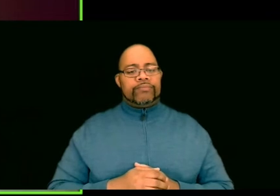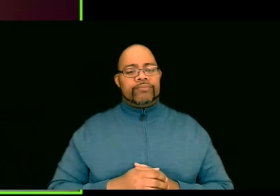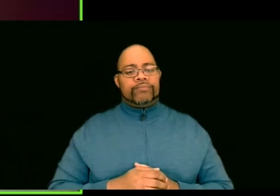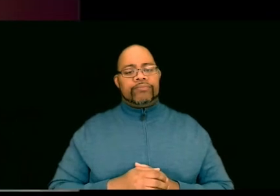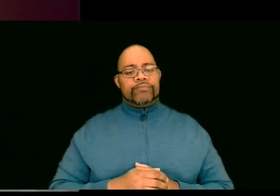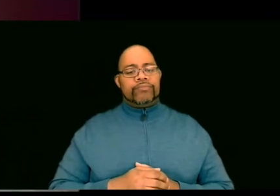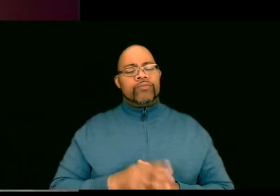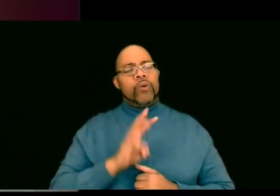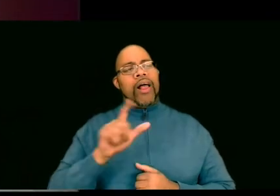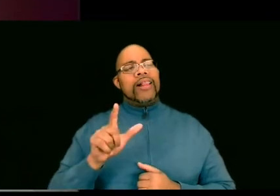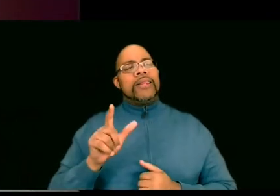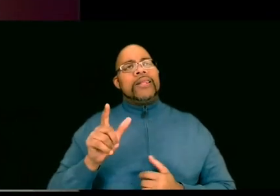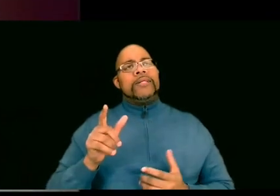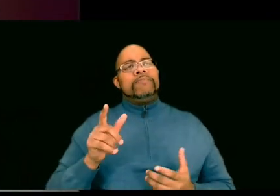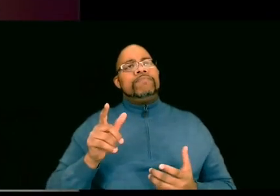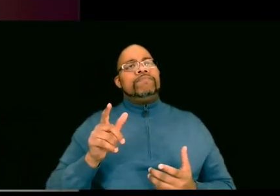Well,